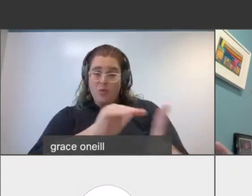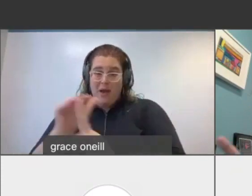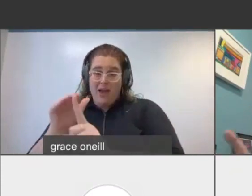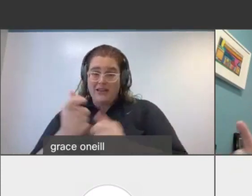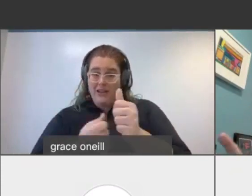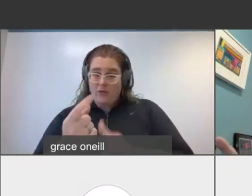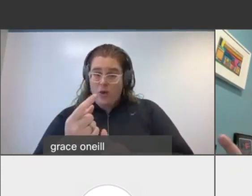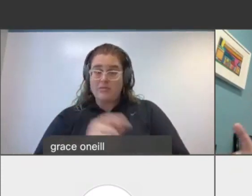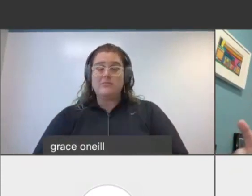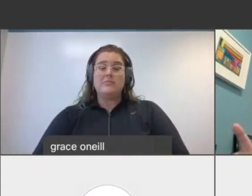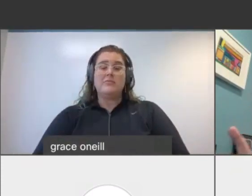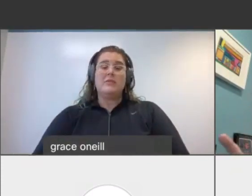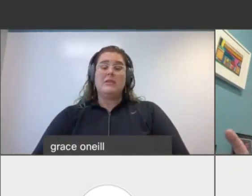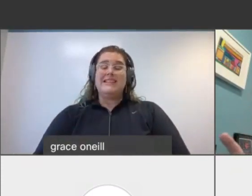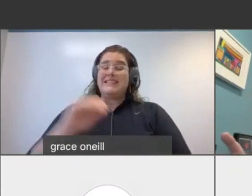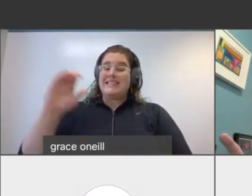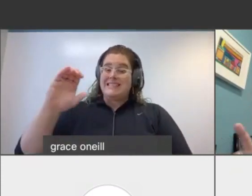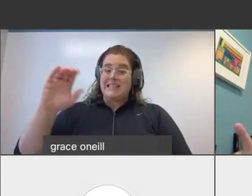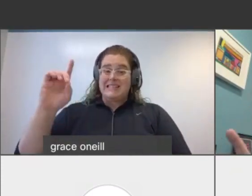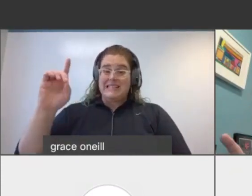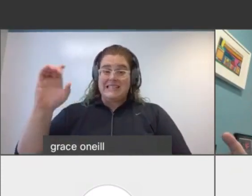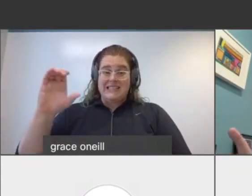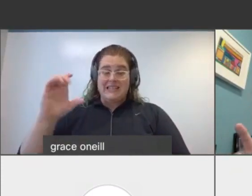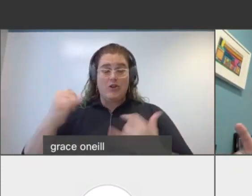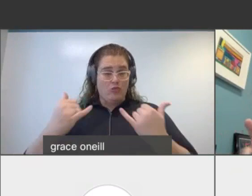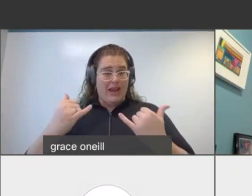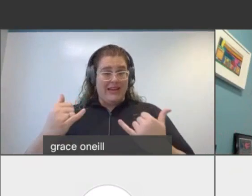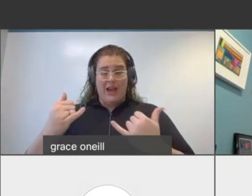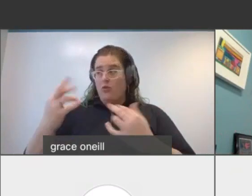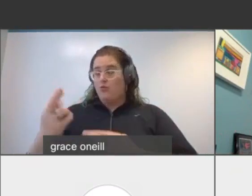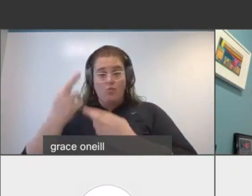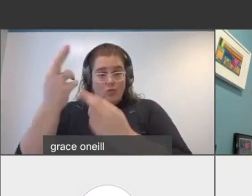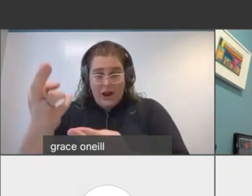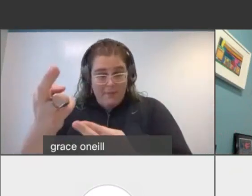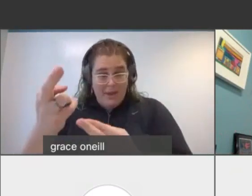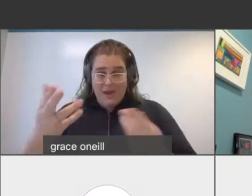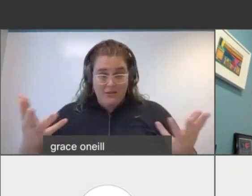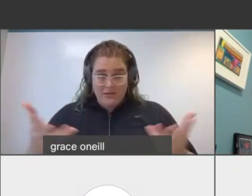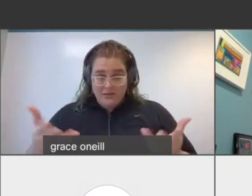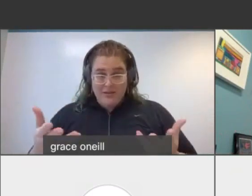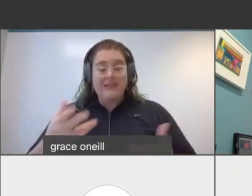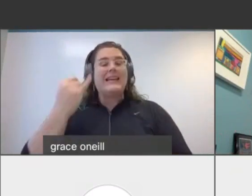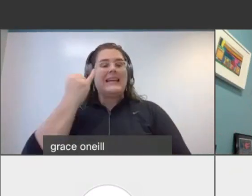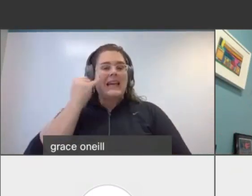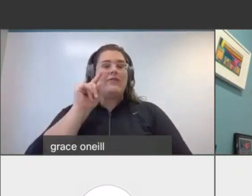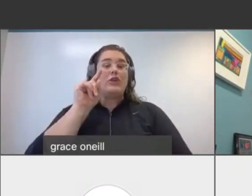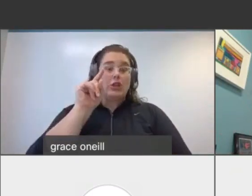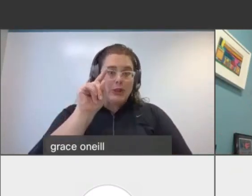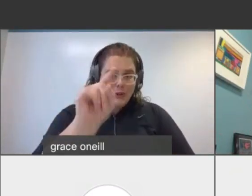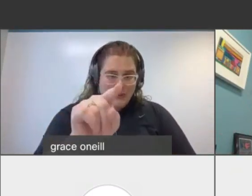the recommendation from the CDC at this time is if you